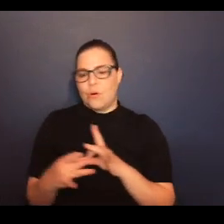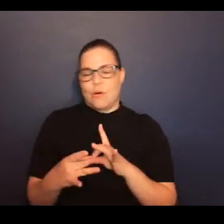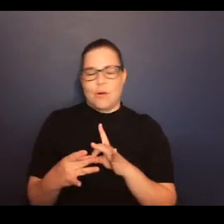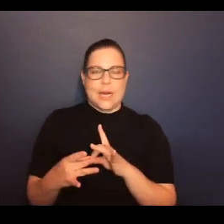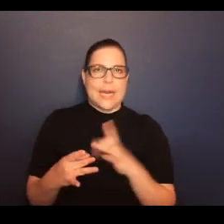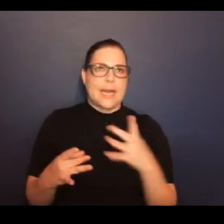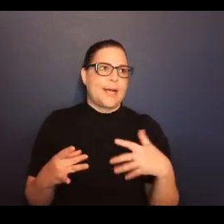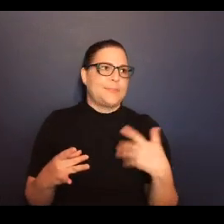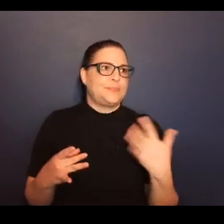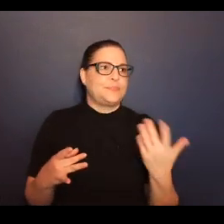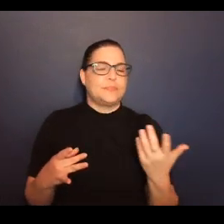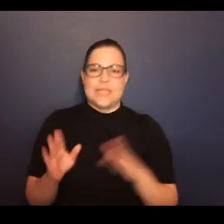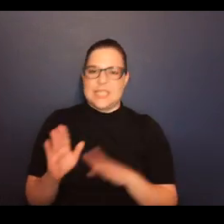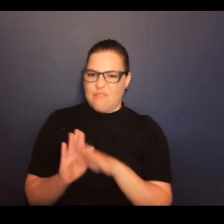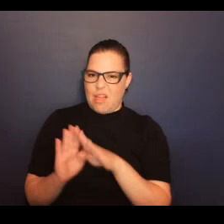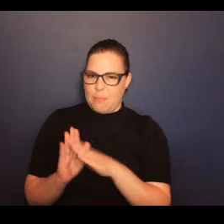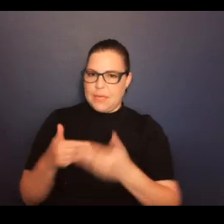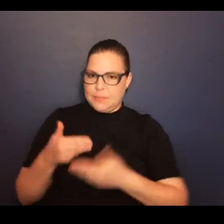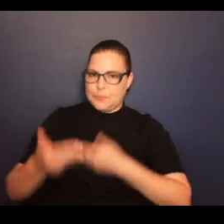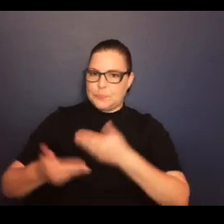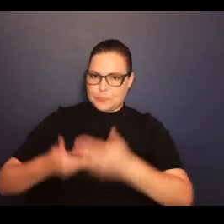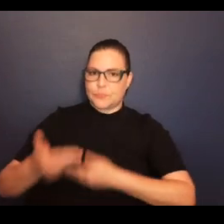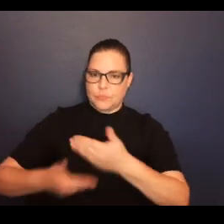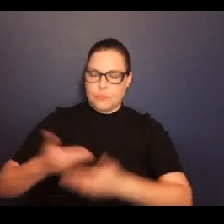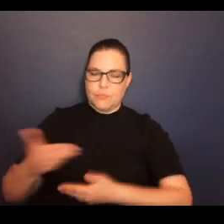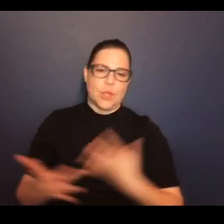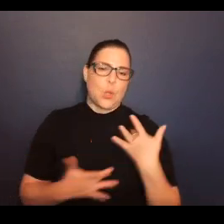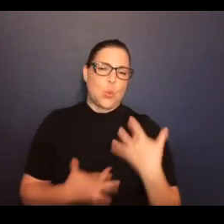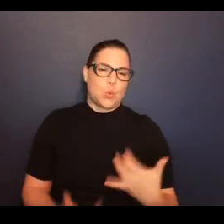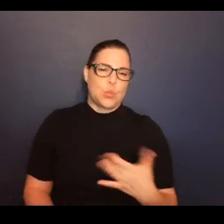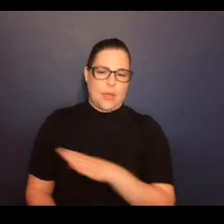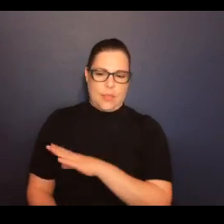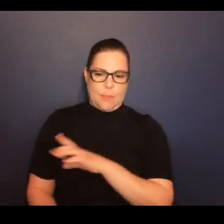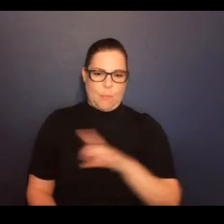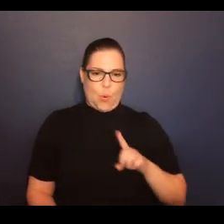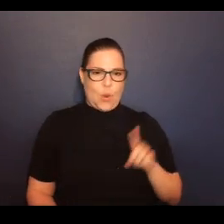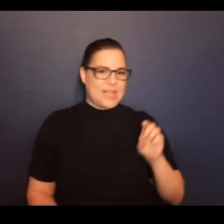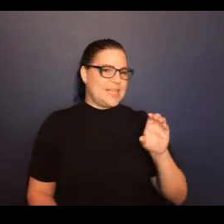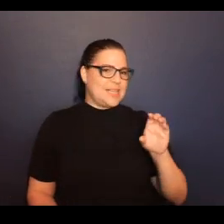regarding the development that usually the board, the CRA board, would